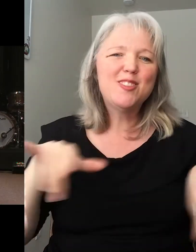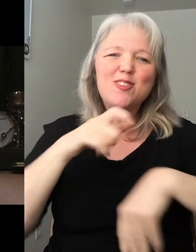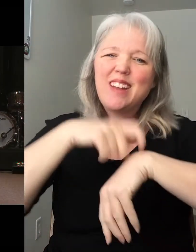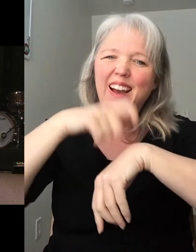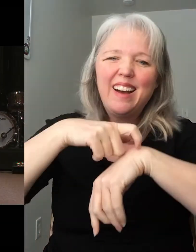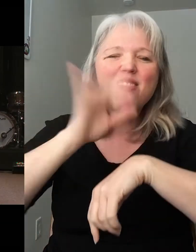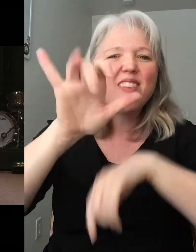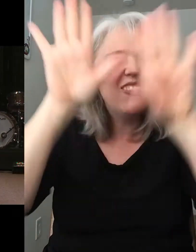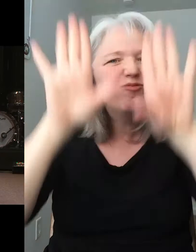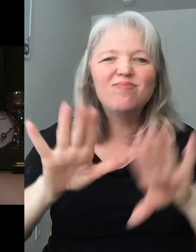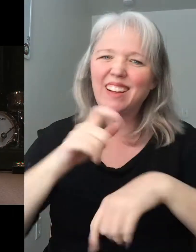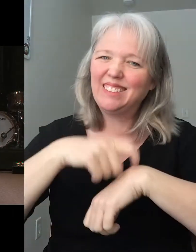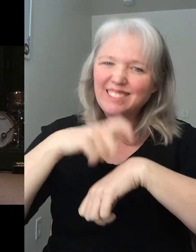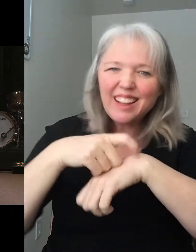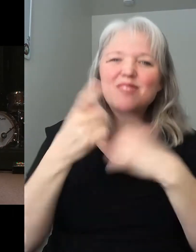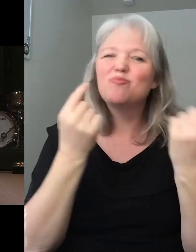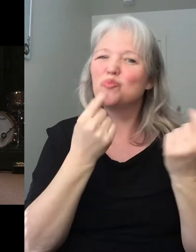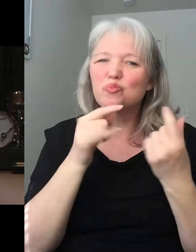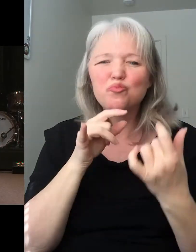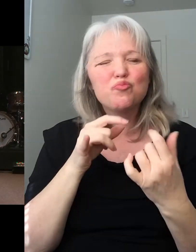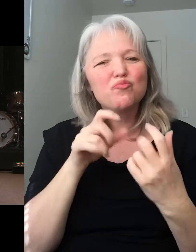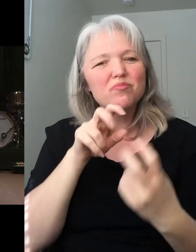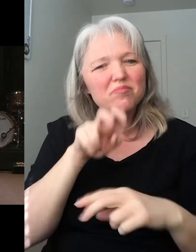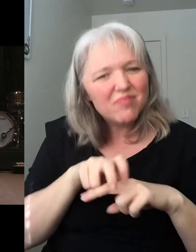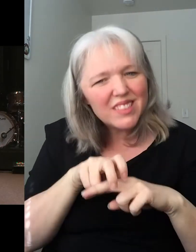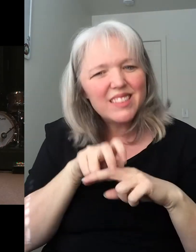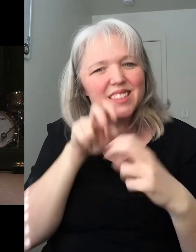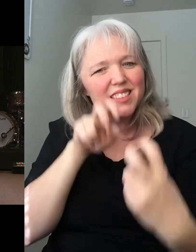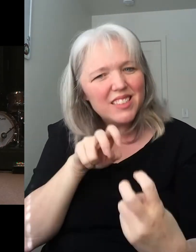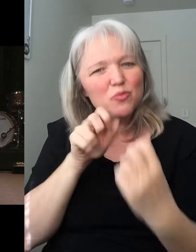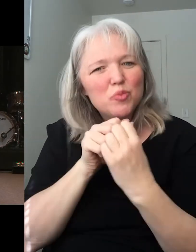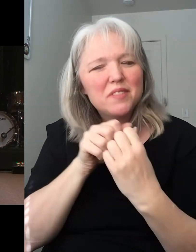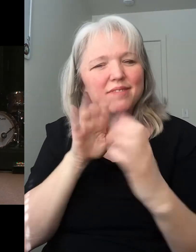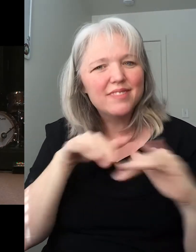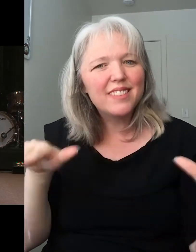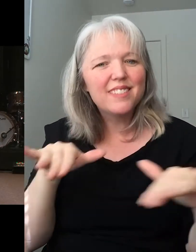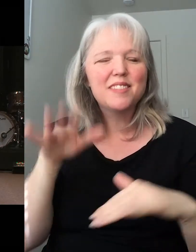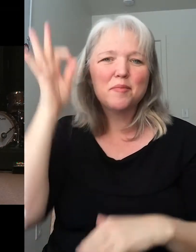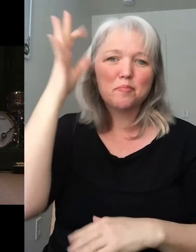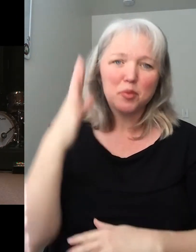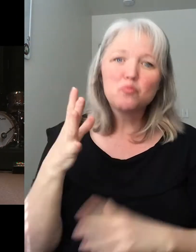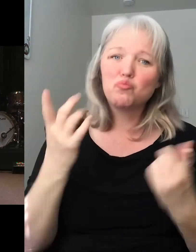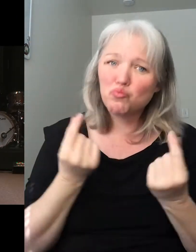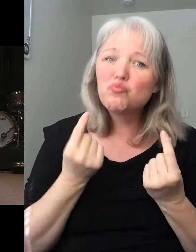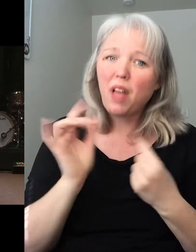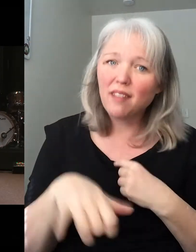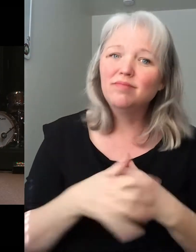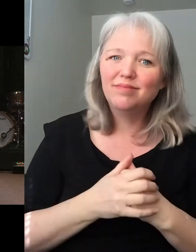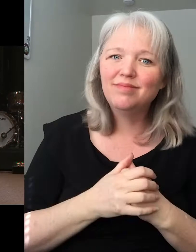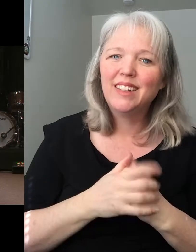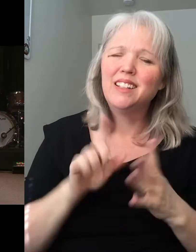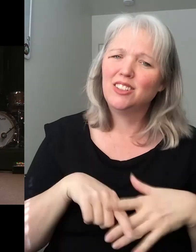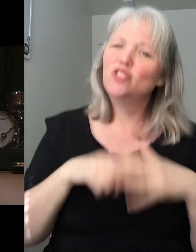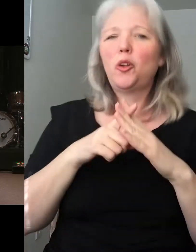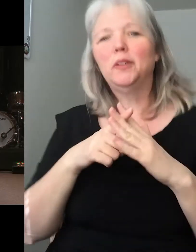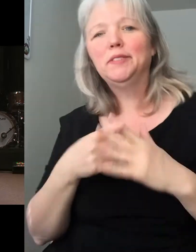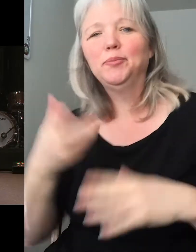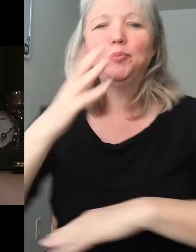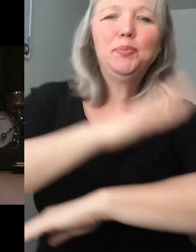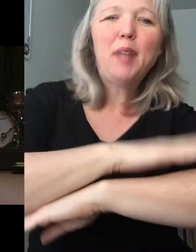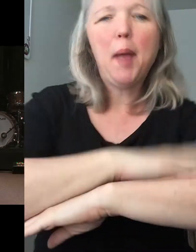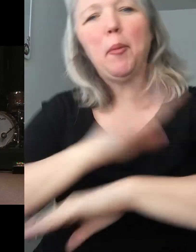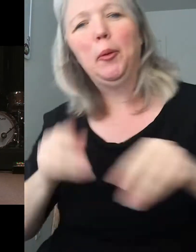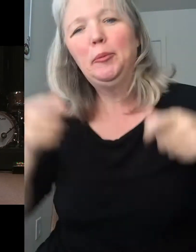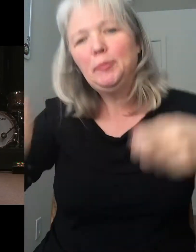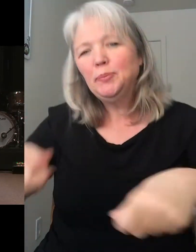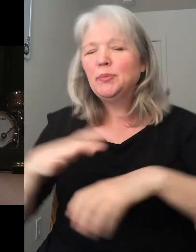time. It's a great time to be able to get with the children. And a pastor was doing that. And as he began to do that, he sat at a